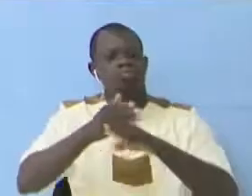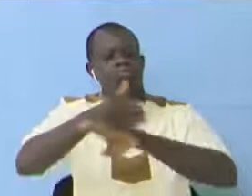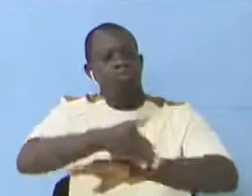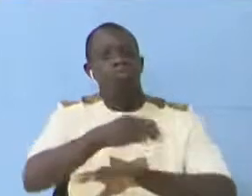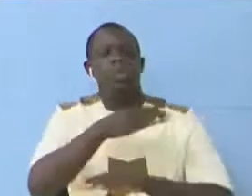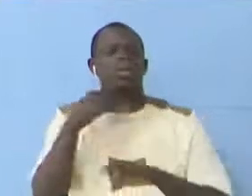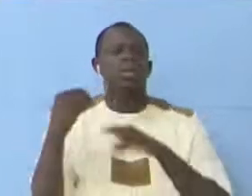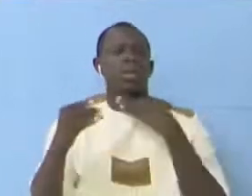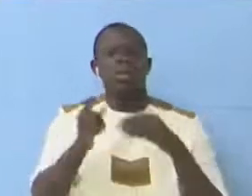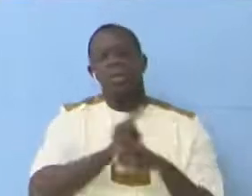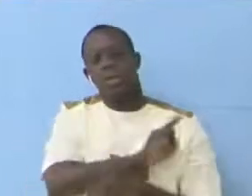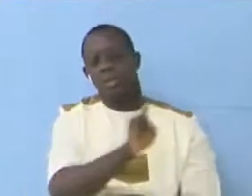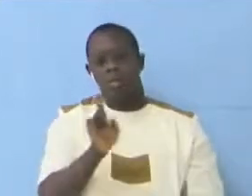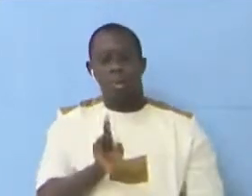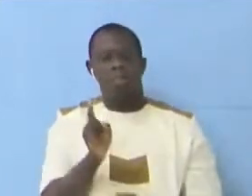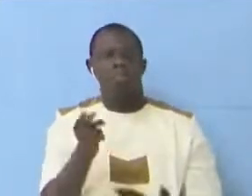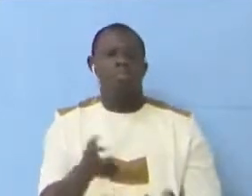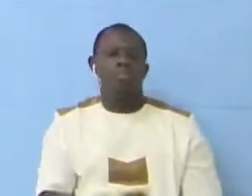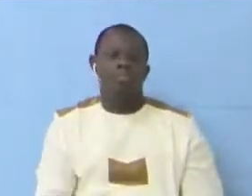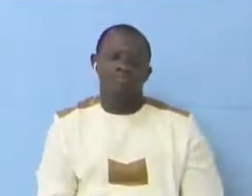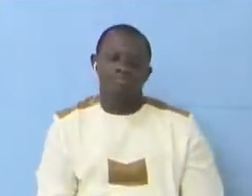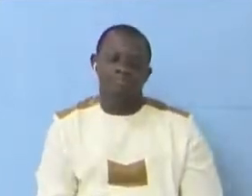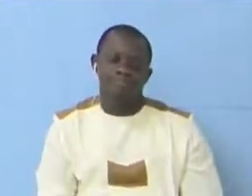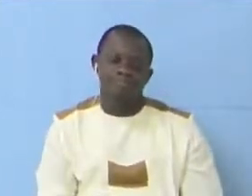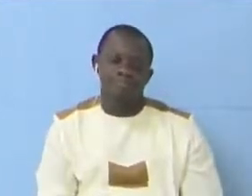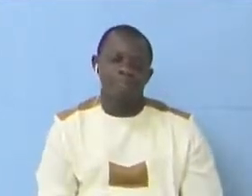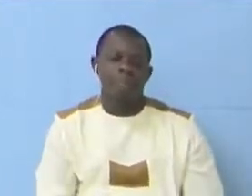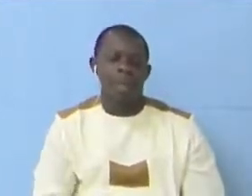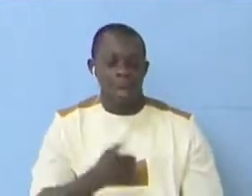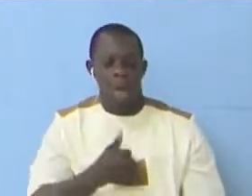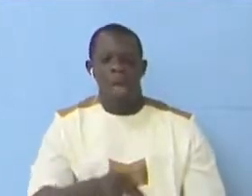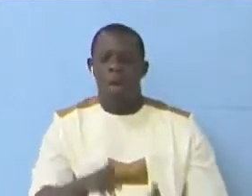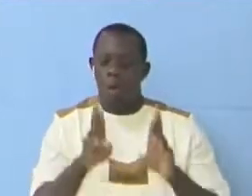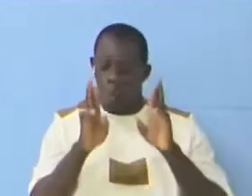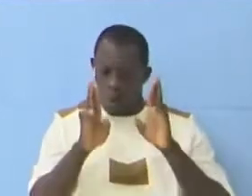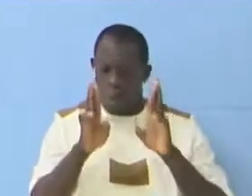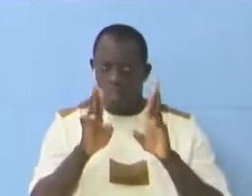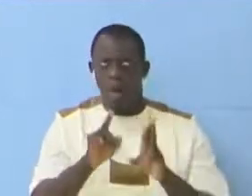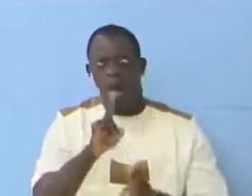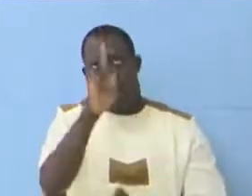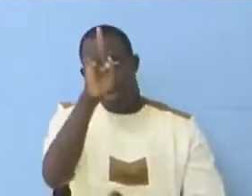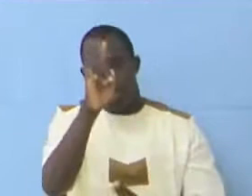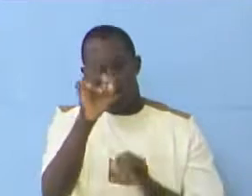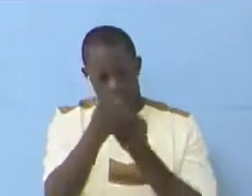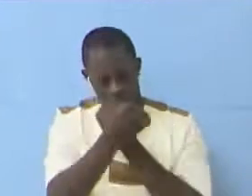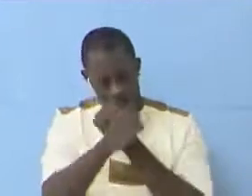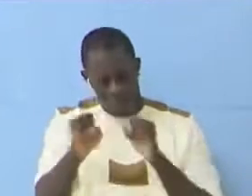leen teg benn place mujjanteel gi ñu dal di leen rey. I hope God would save us all.